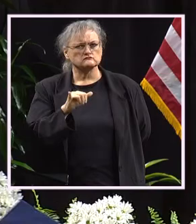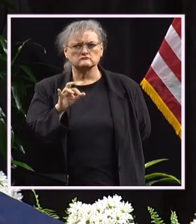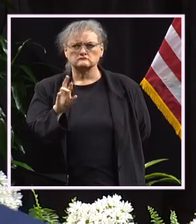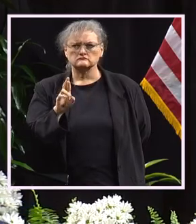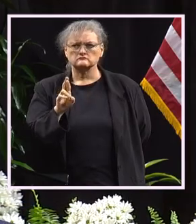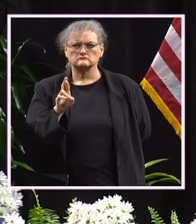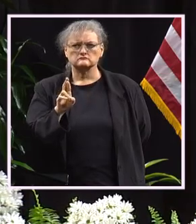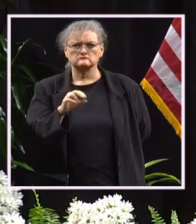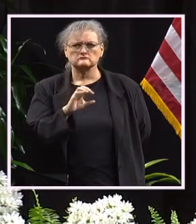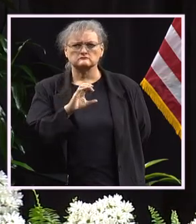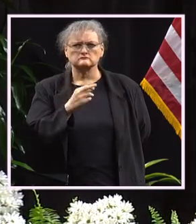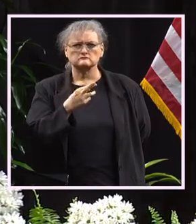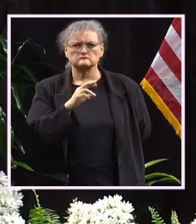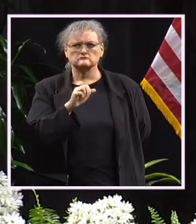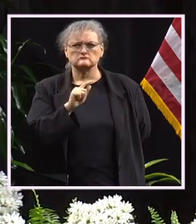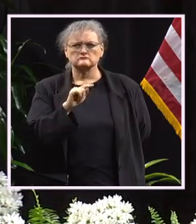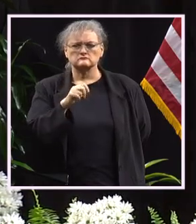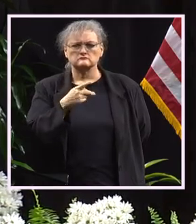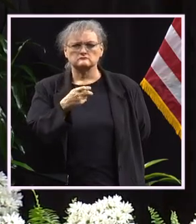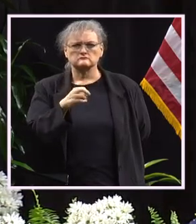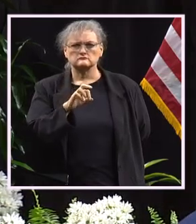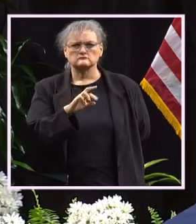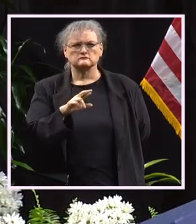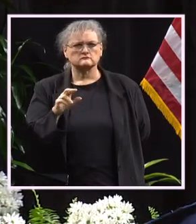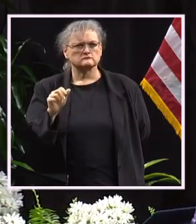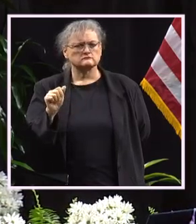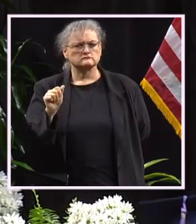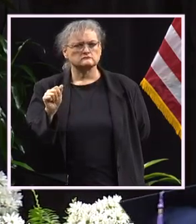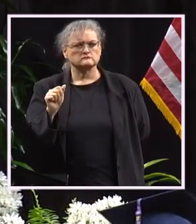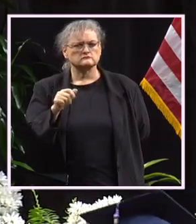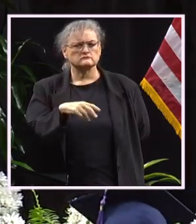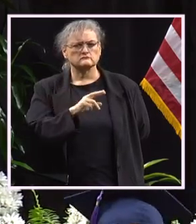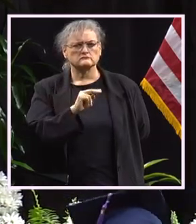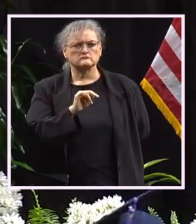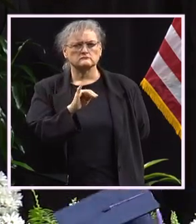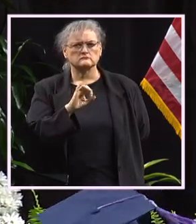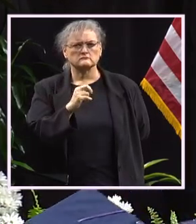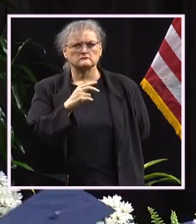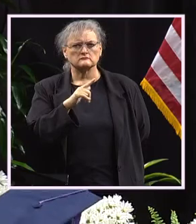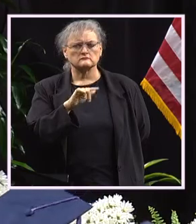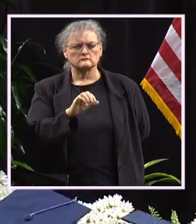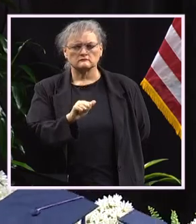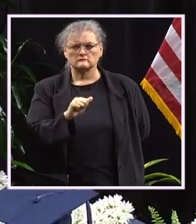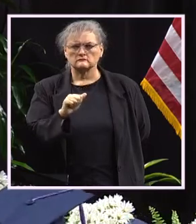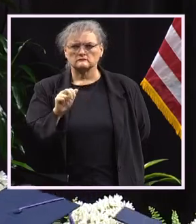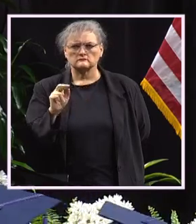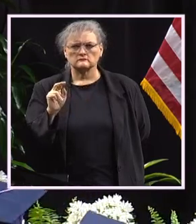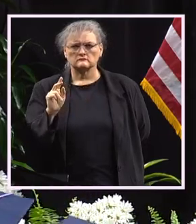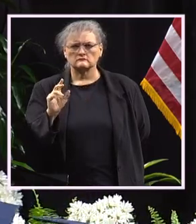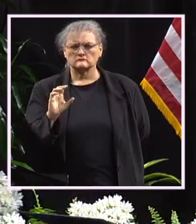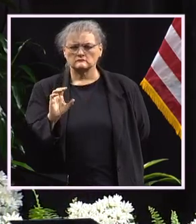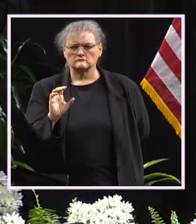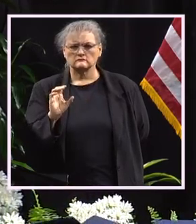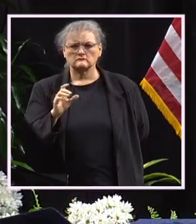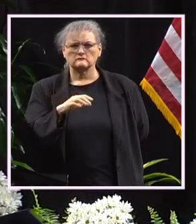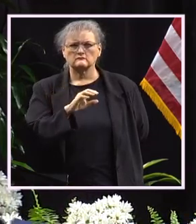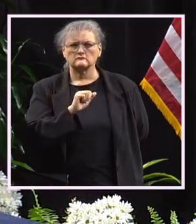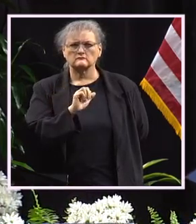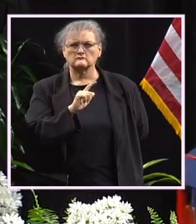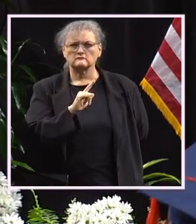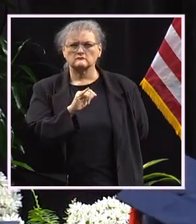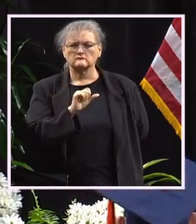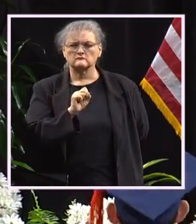Christopher A. Sinemo, magna cum laude, Nicholas A. Urrabaso, cum laude, Allison